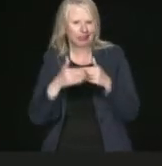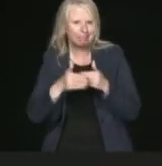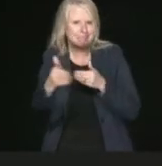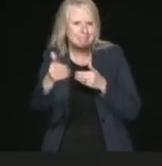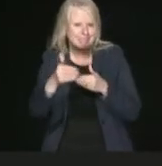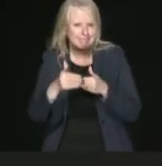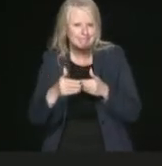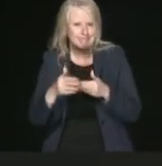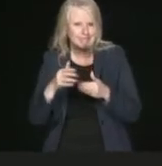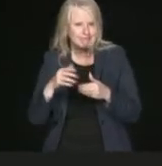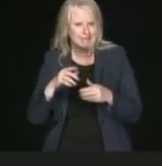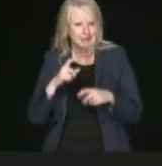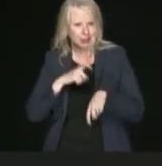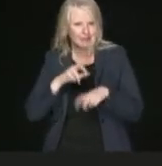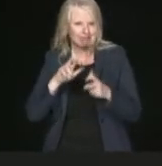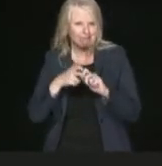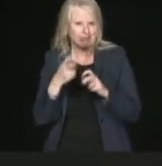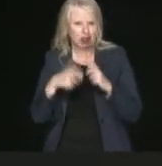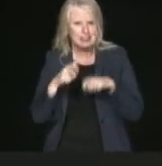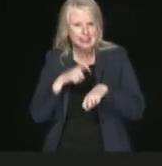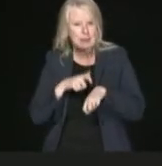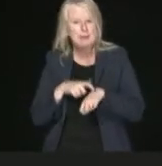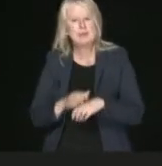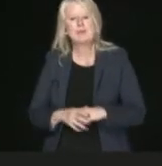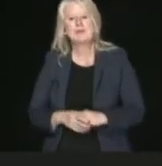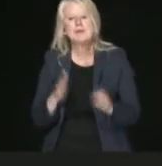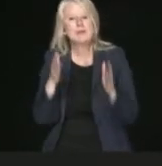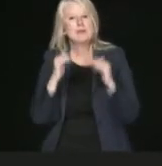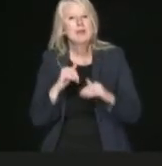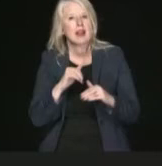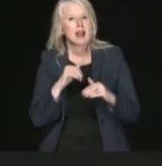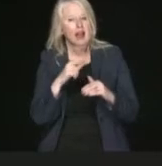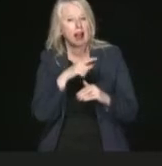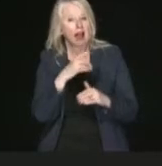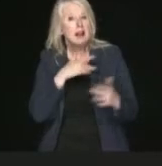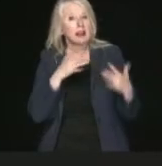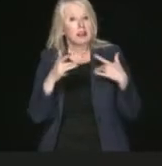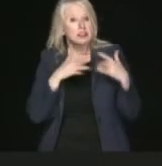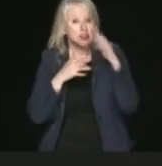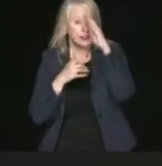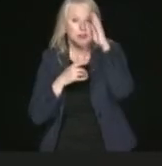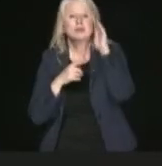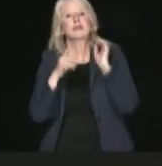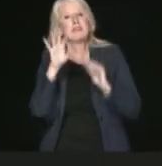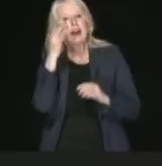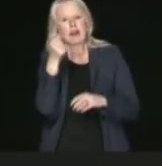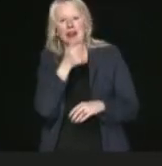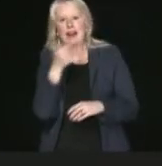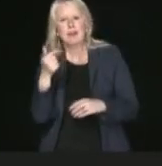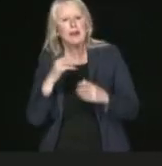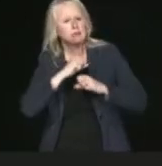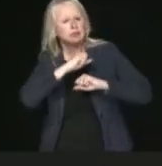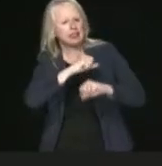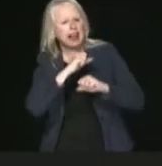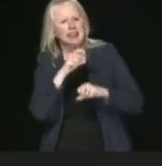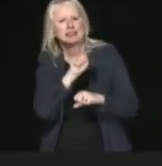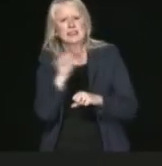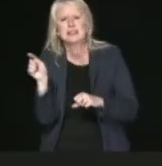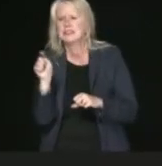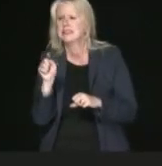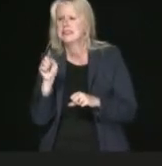times. A number of healthcare workers are contracting the virus. Is that a concern for the federal government, and what is being done to help protect them? Of course, we